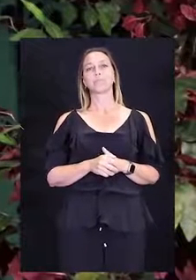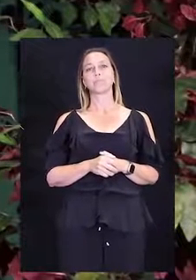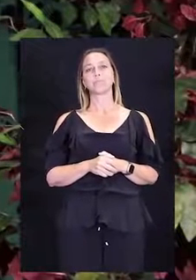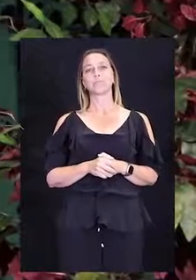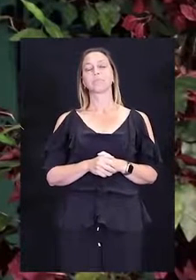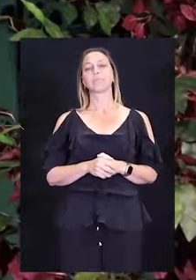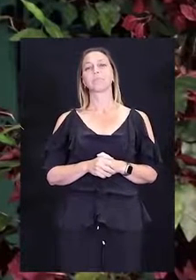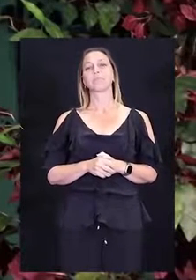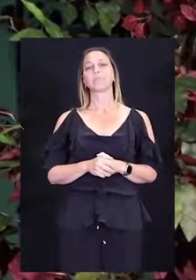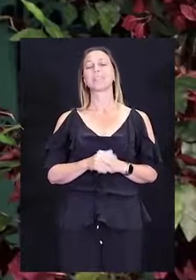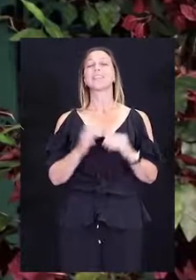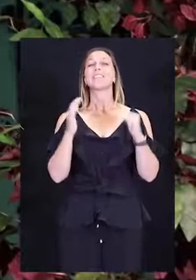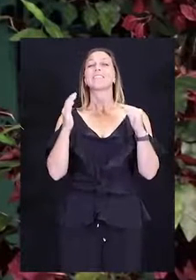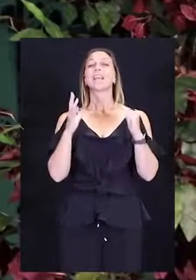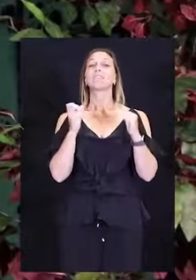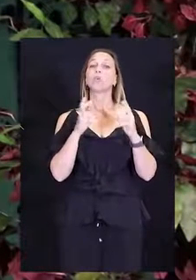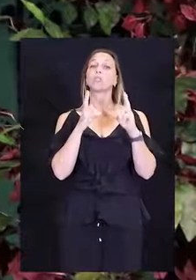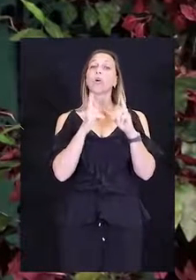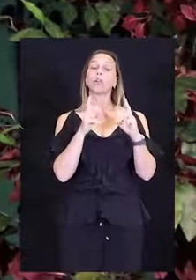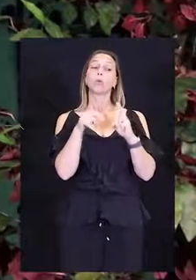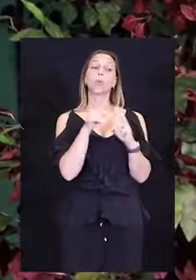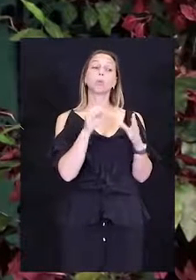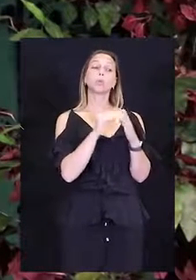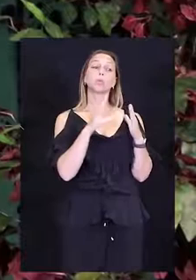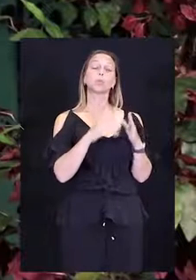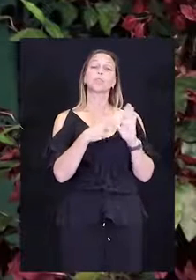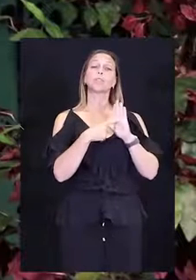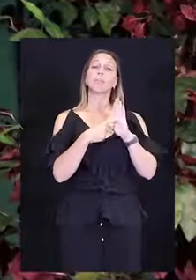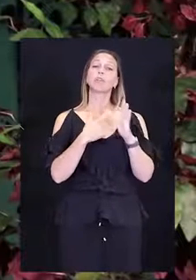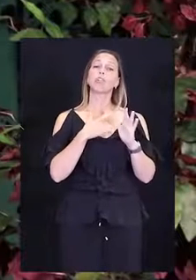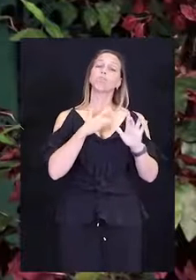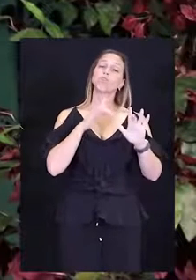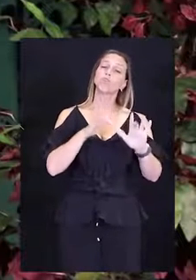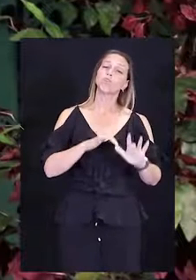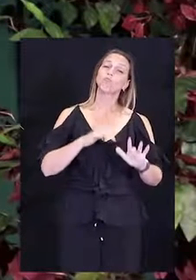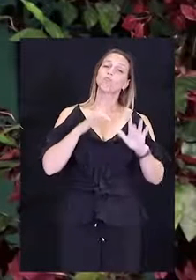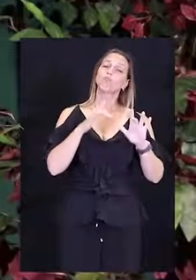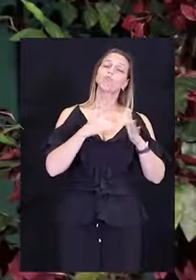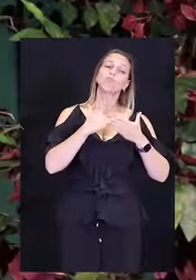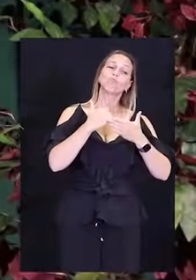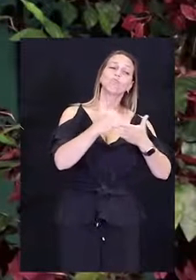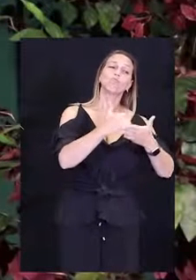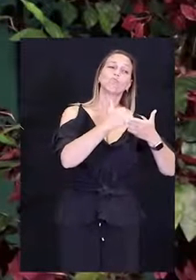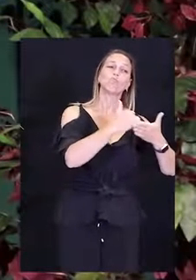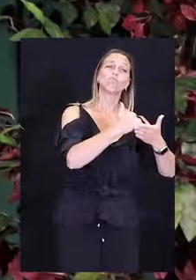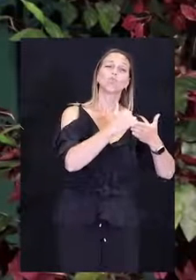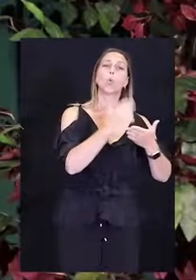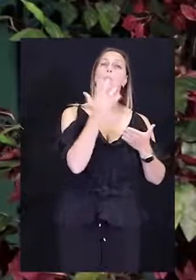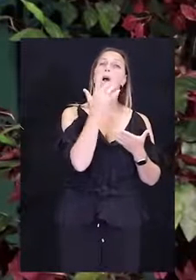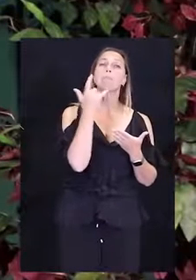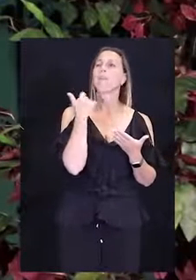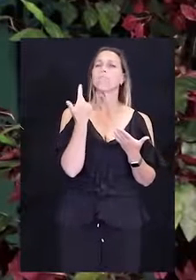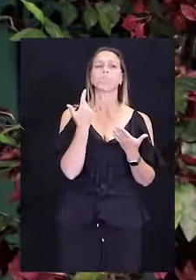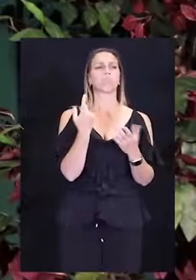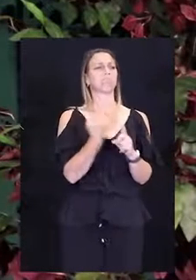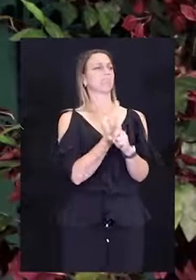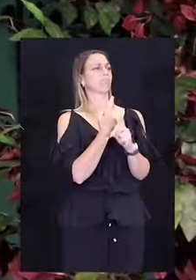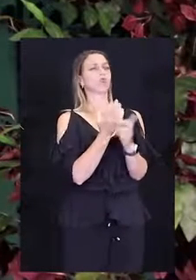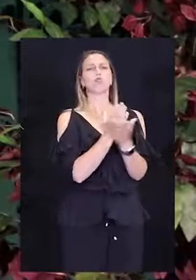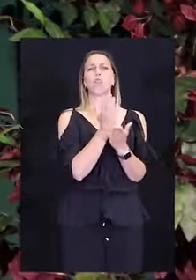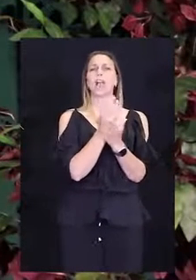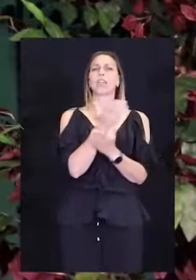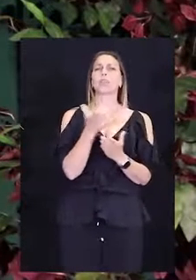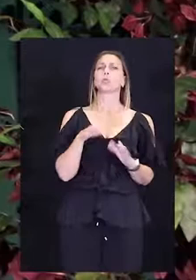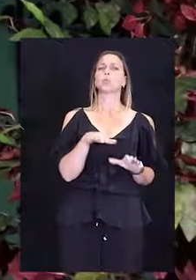Thanks. Next, I'd like to honor our students who demonstrated compassion or a helping hand to others just because it was the right thing to